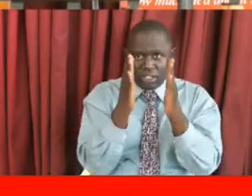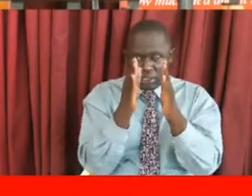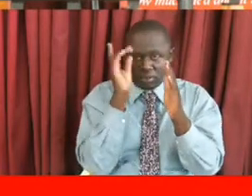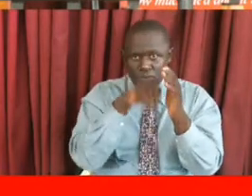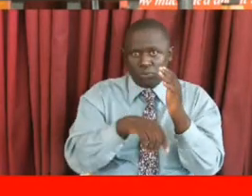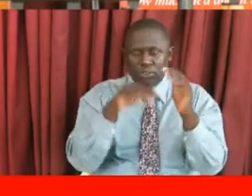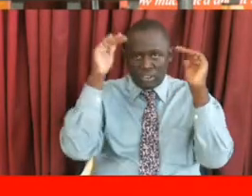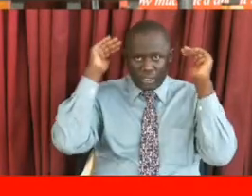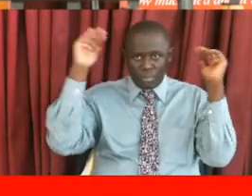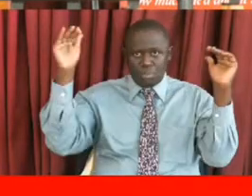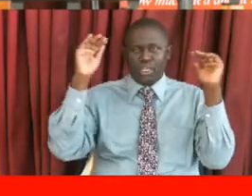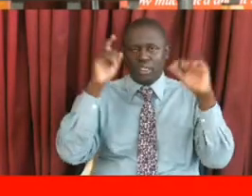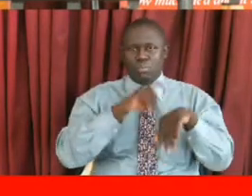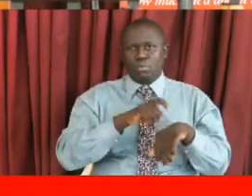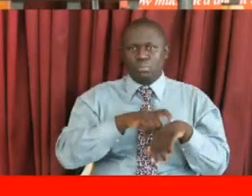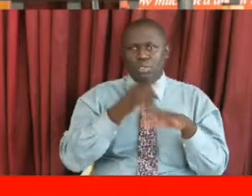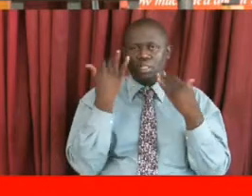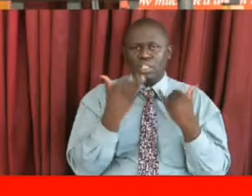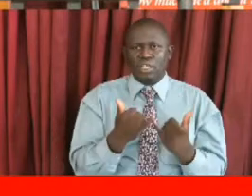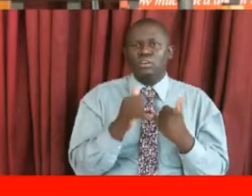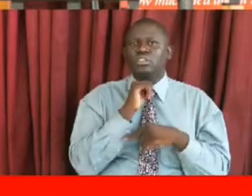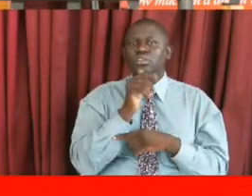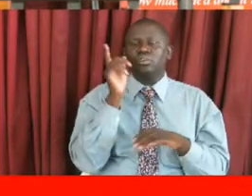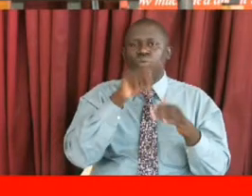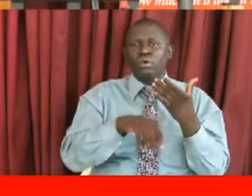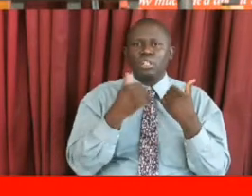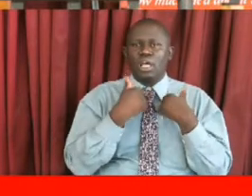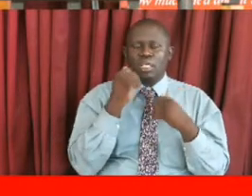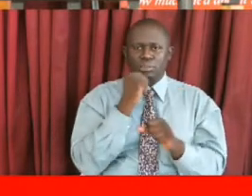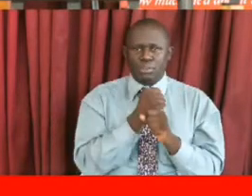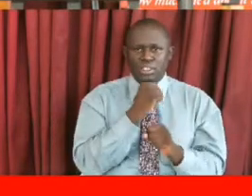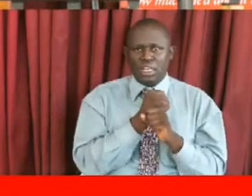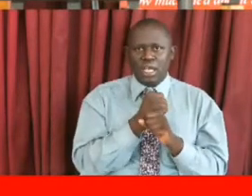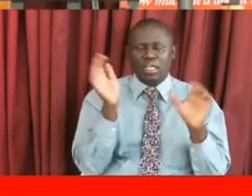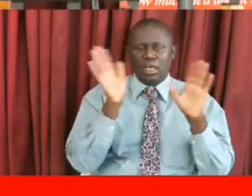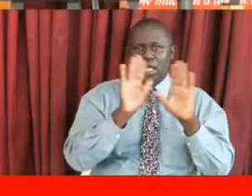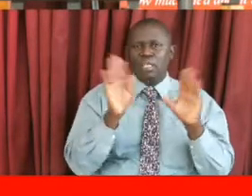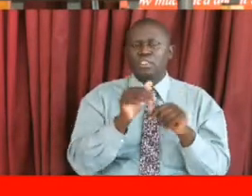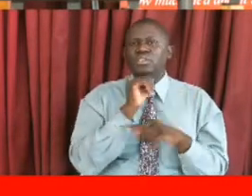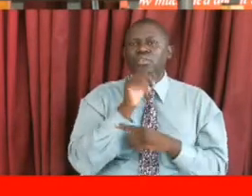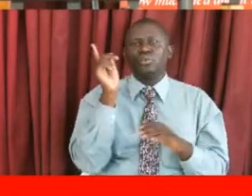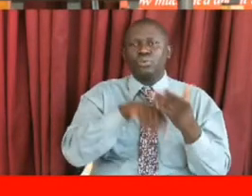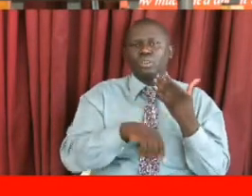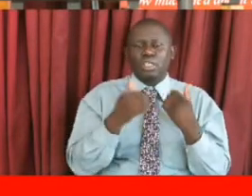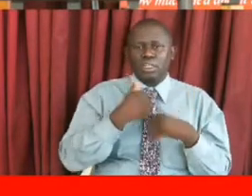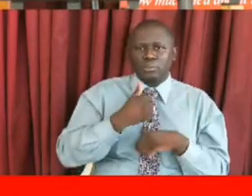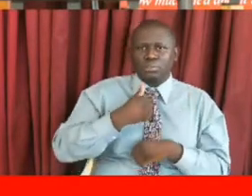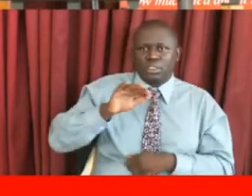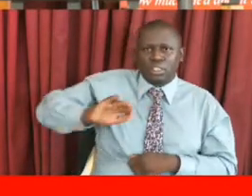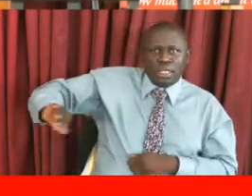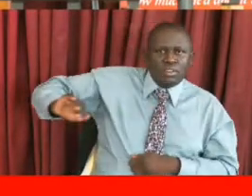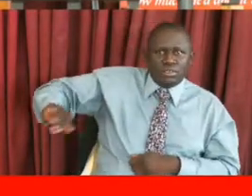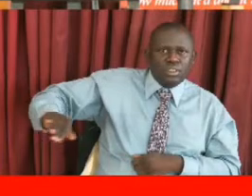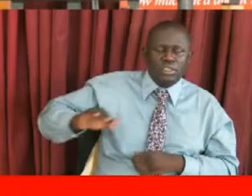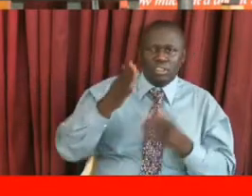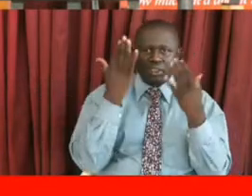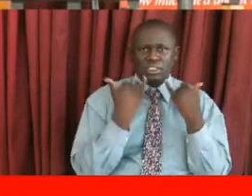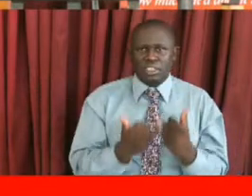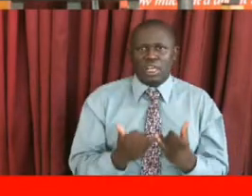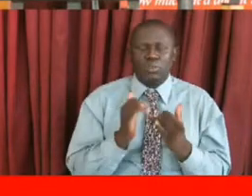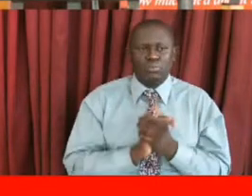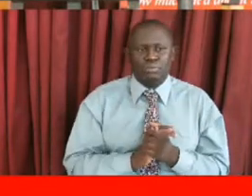is now it is not what has been done it is not what is left us it is